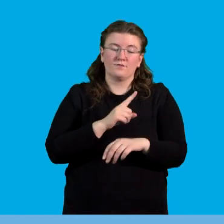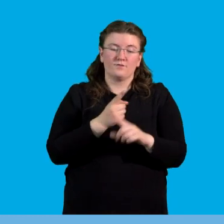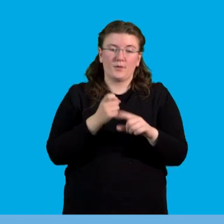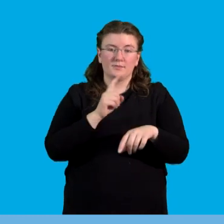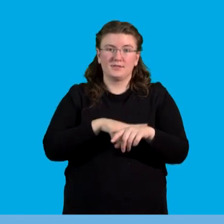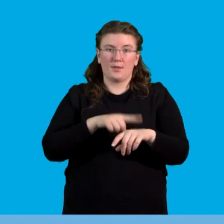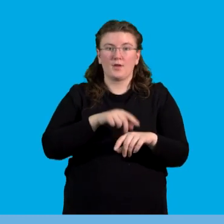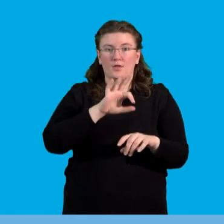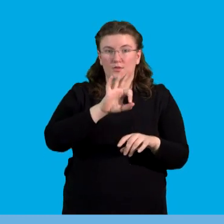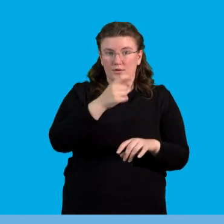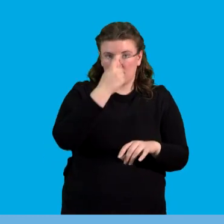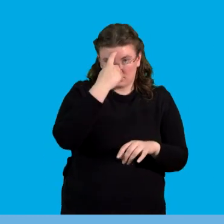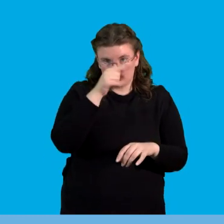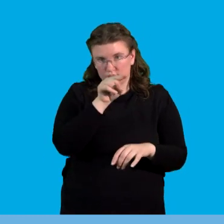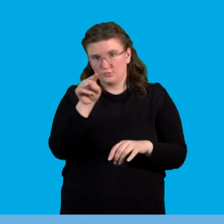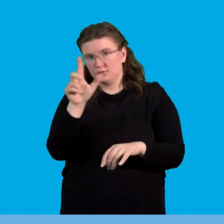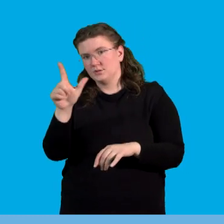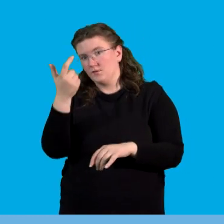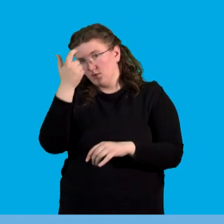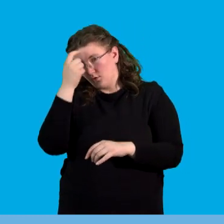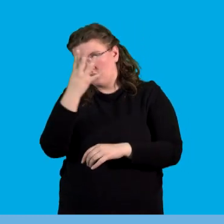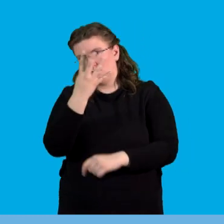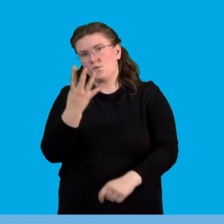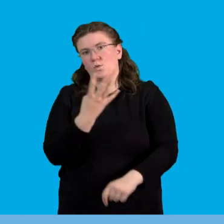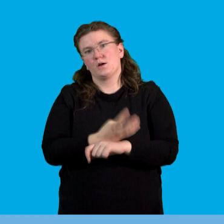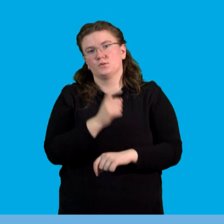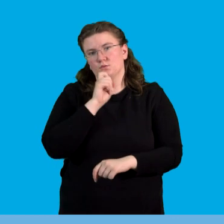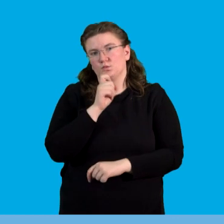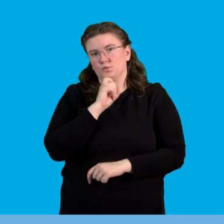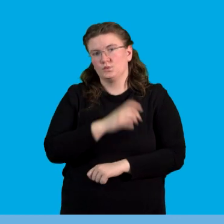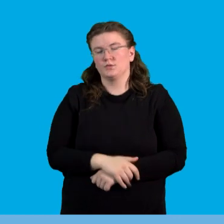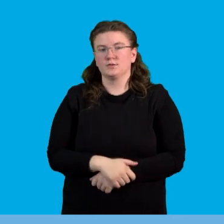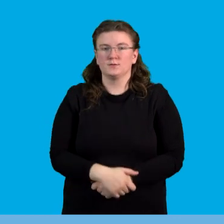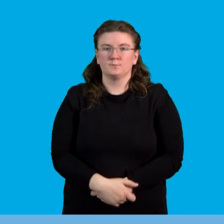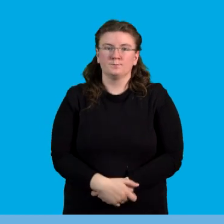from 3 to 7. It is going to be for 4 hours.